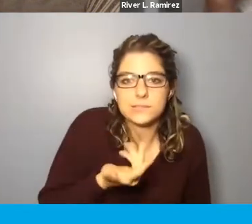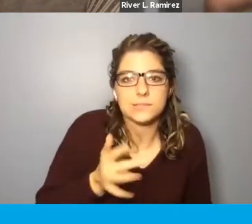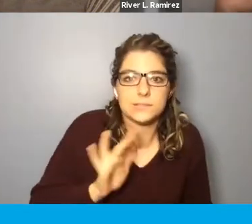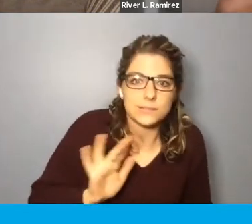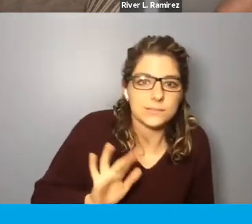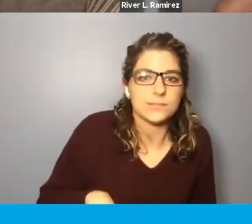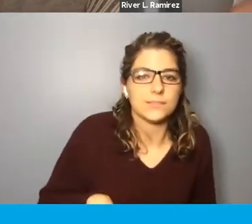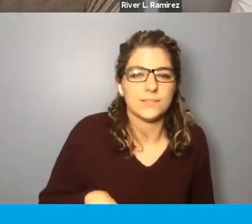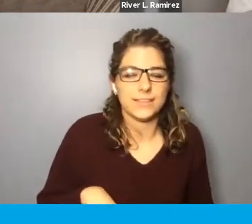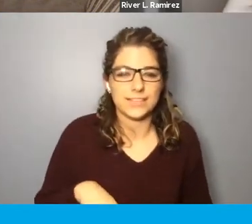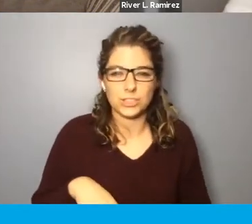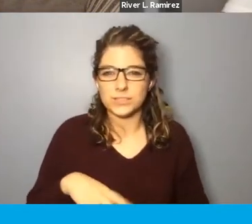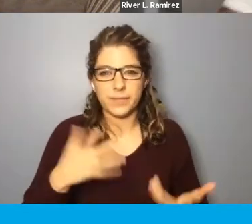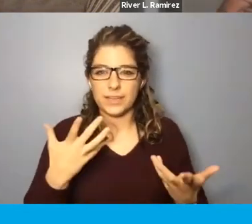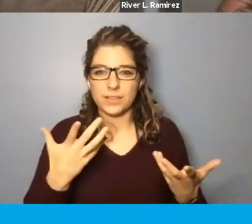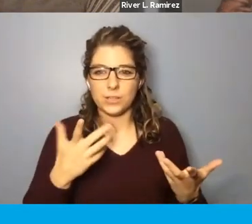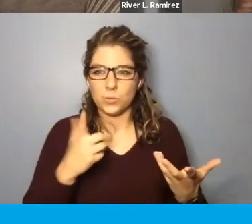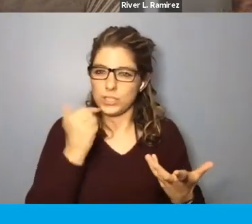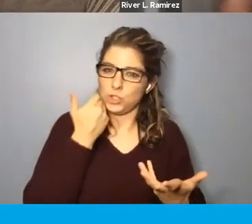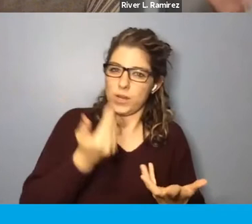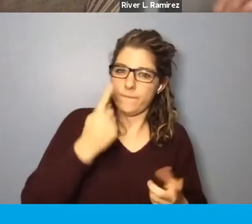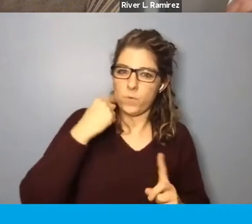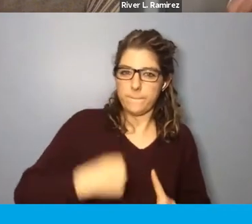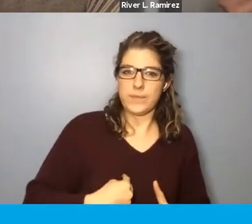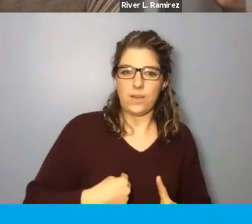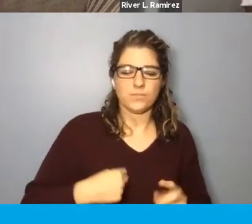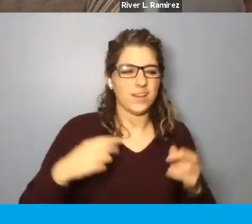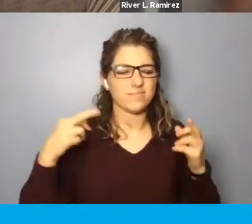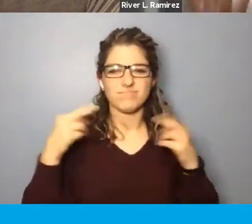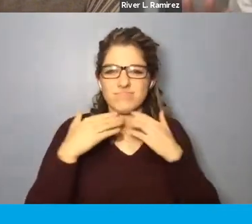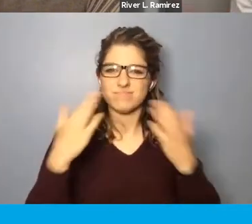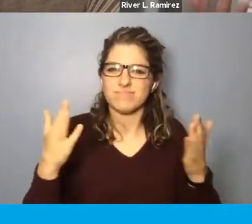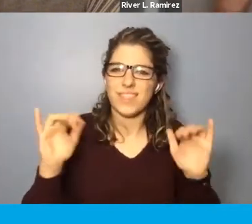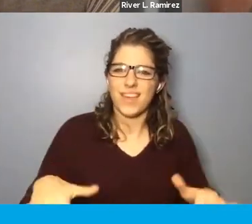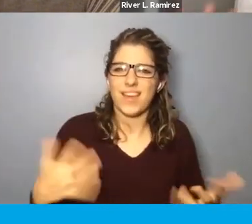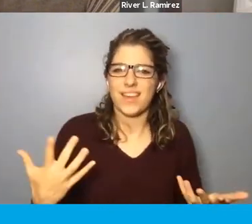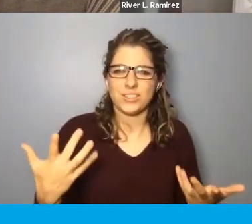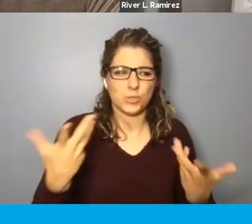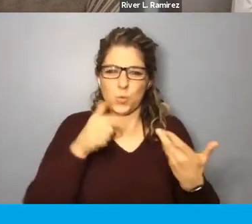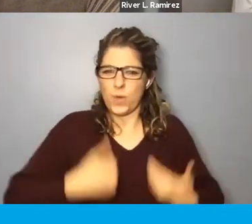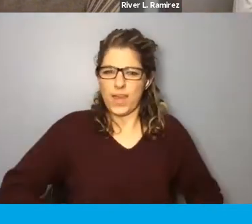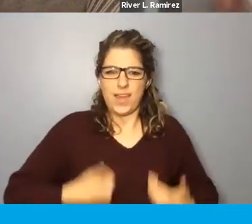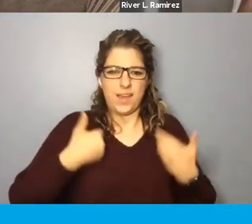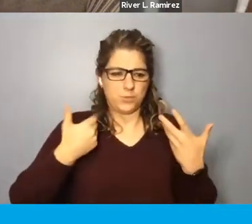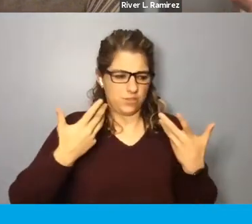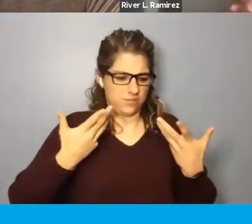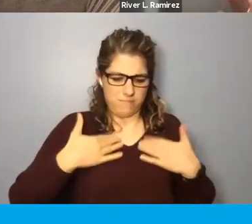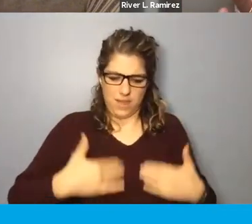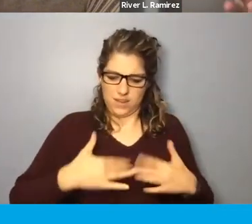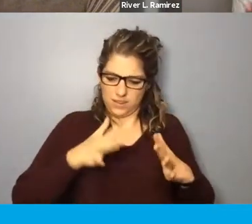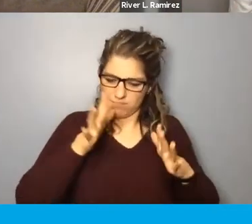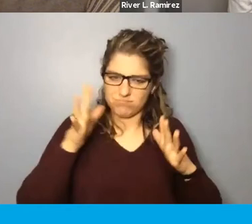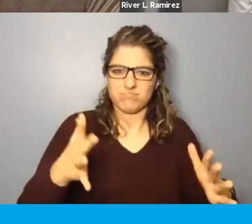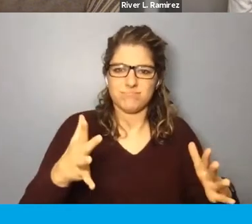like kind of been a source of shame for me. And I was like, fuck that. This is just the way I am. Things come out of my body